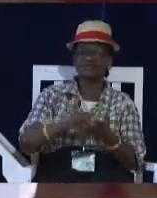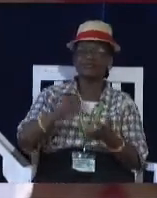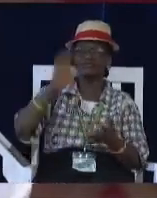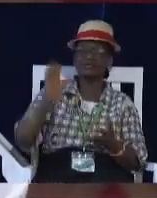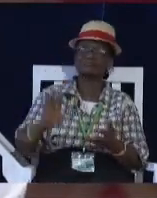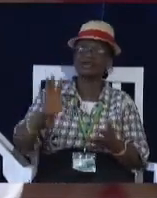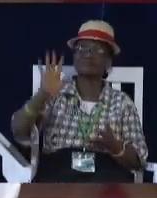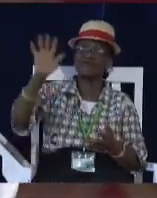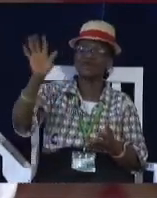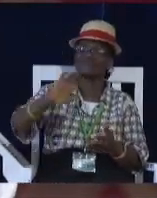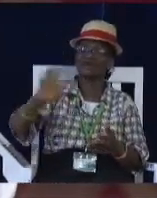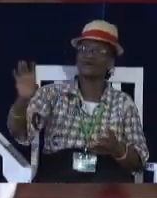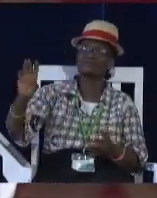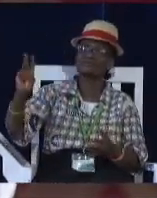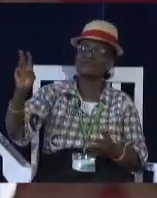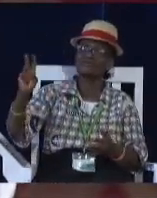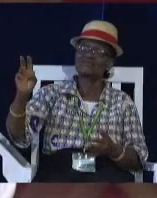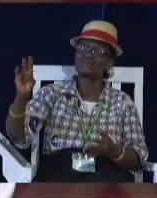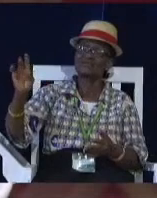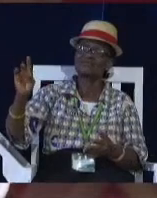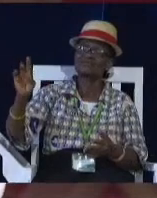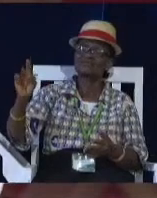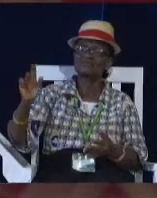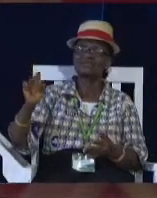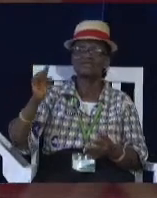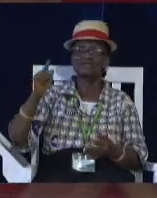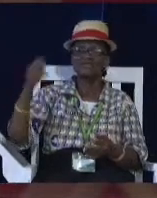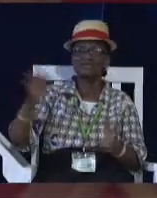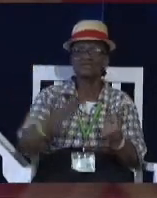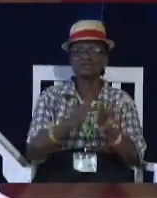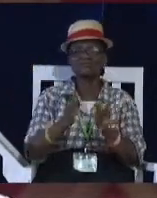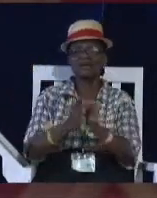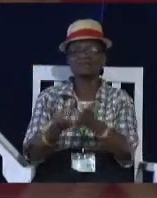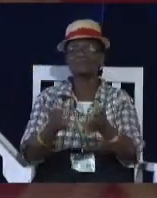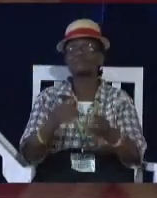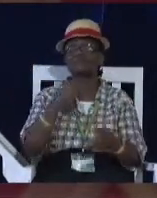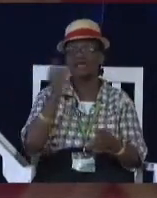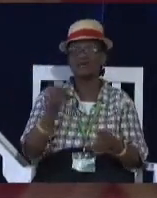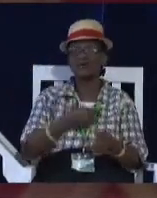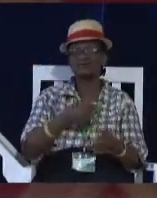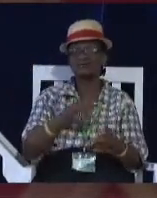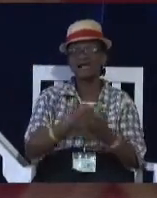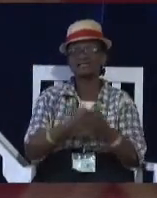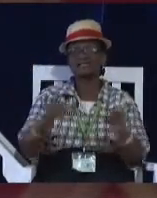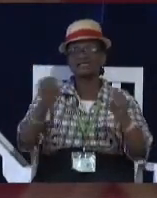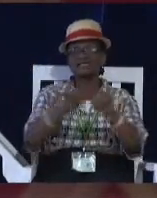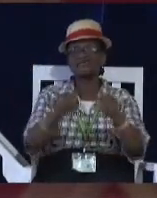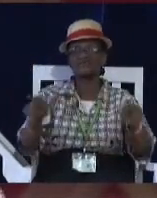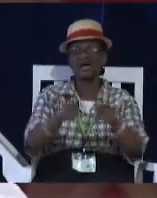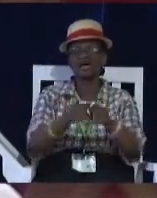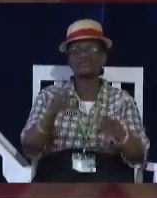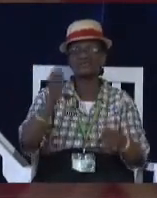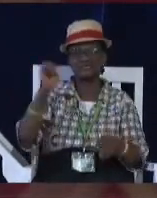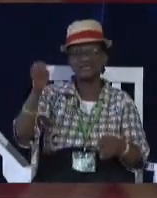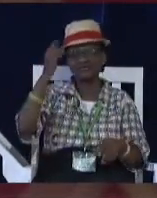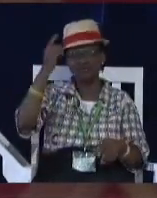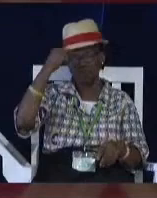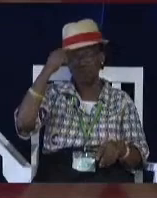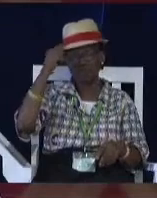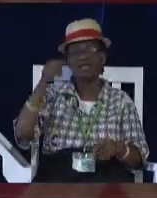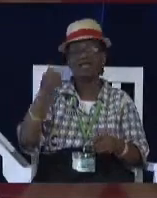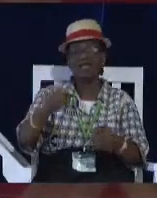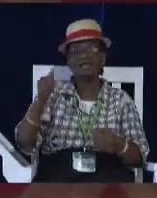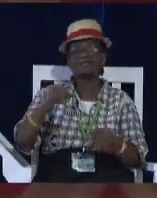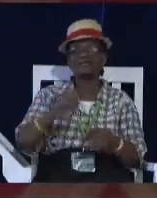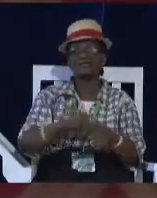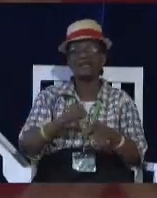verse 17, Luke 5, verse 17, the Bible tells us, even as he taught, anytime people gather together